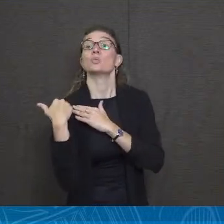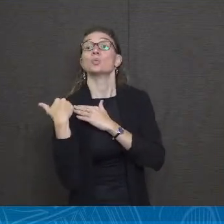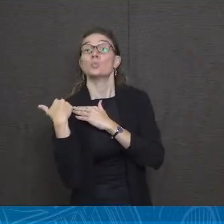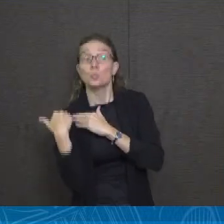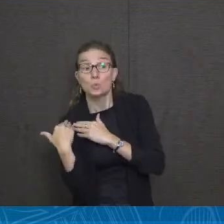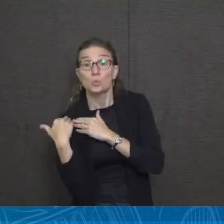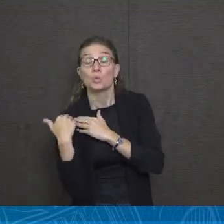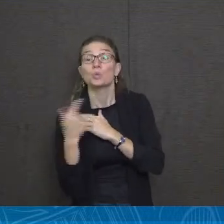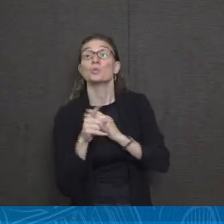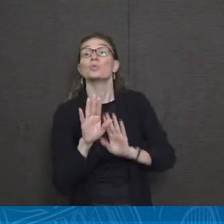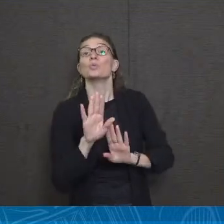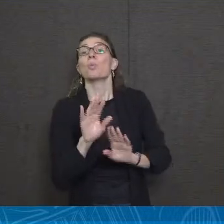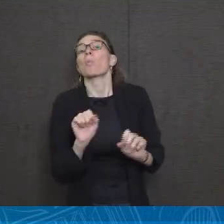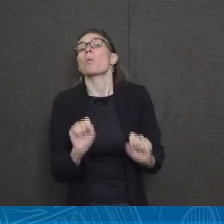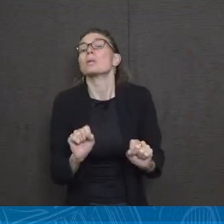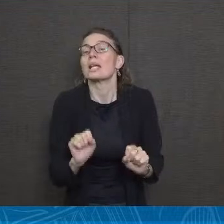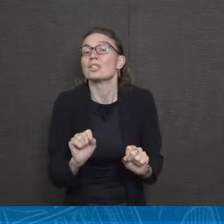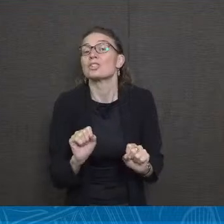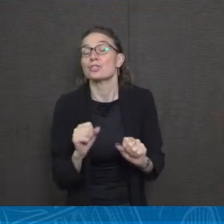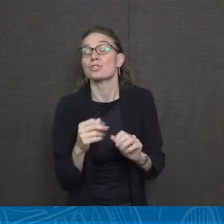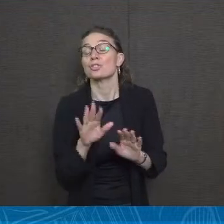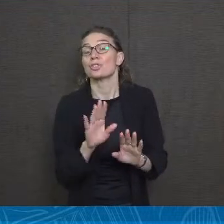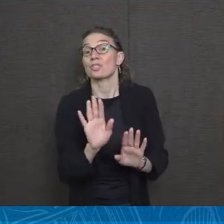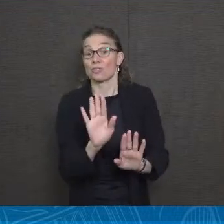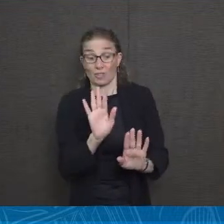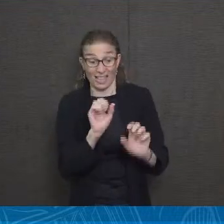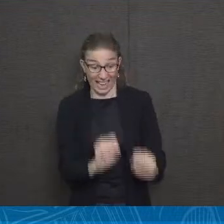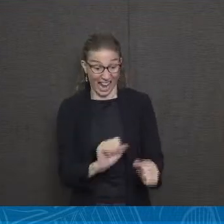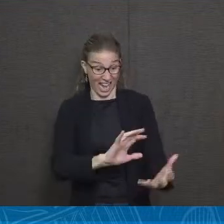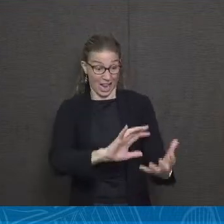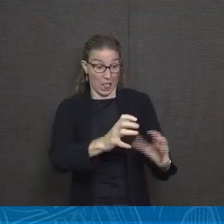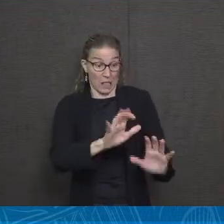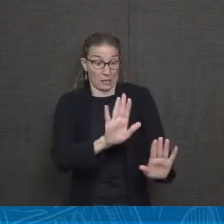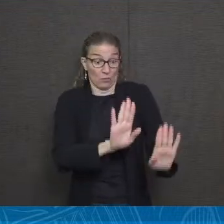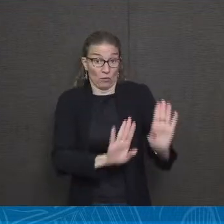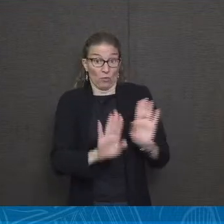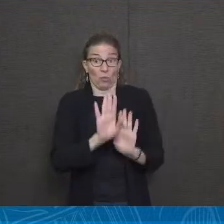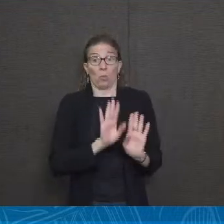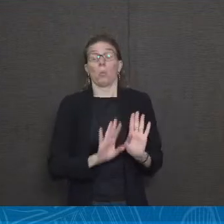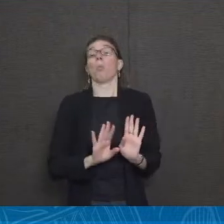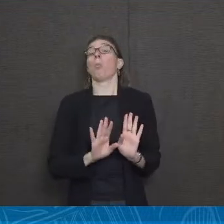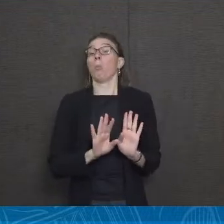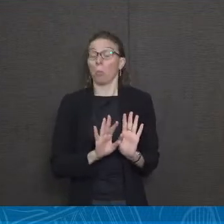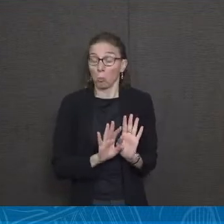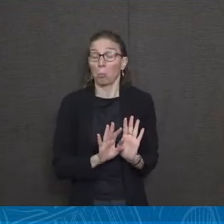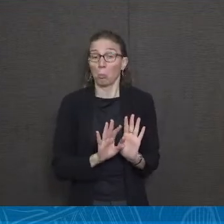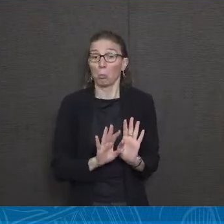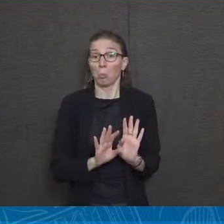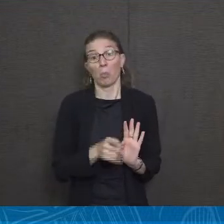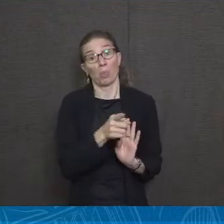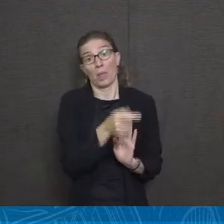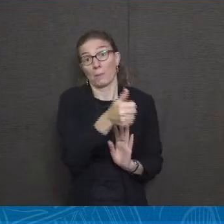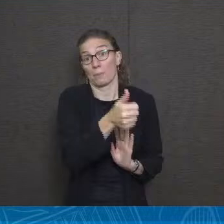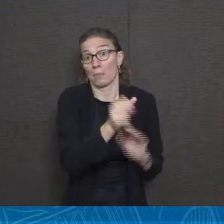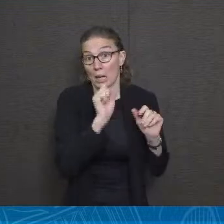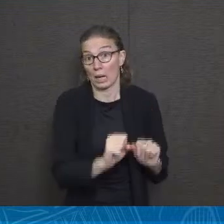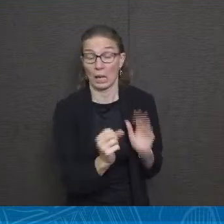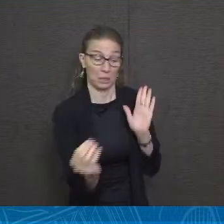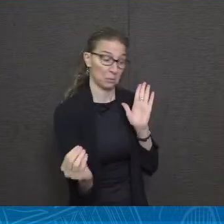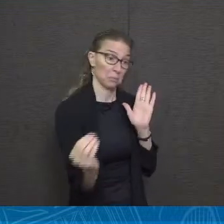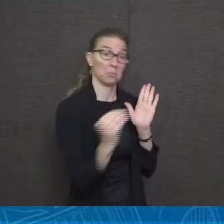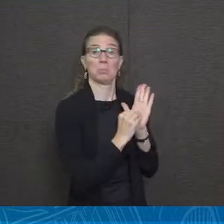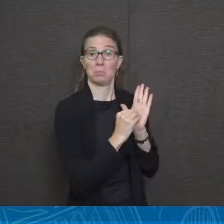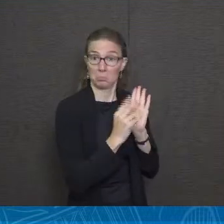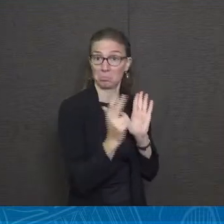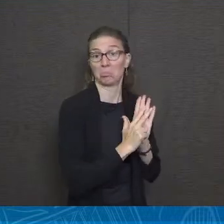is astonishing if that can be put in the final text. We've also heard the developments